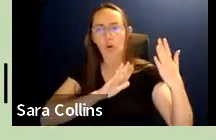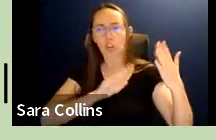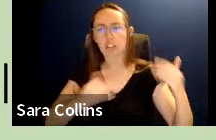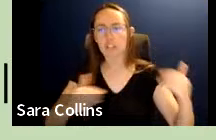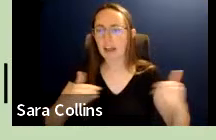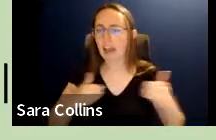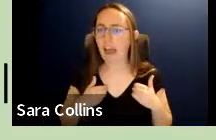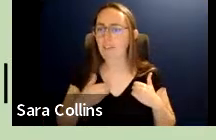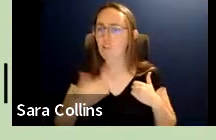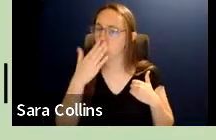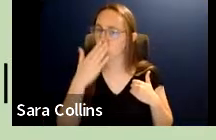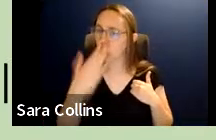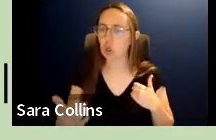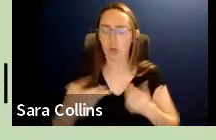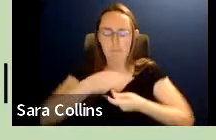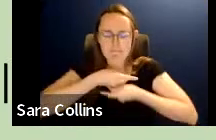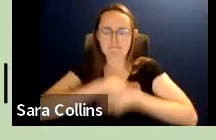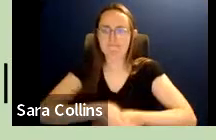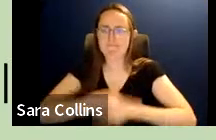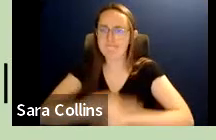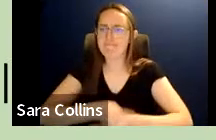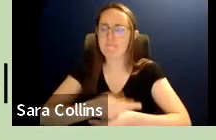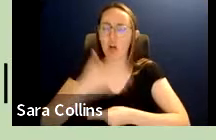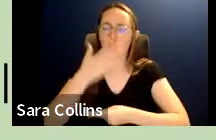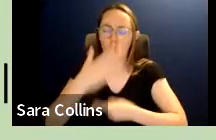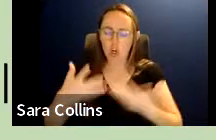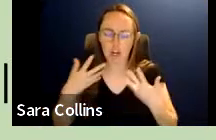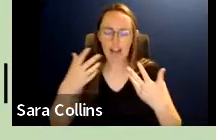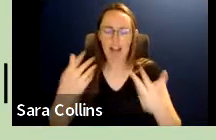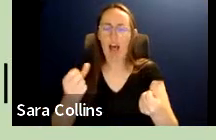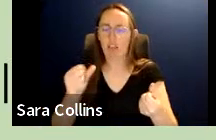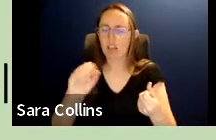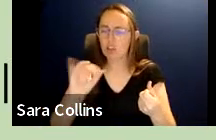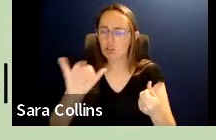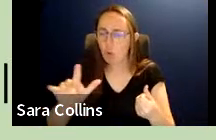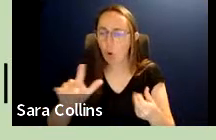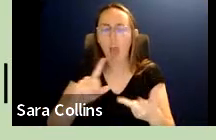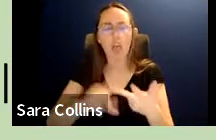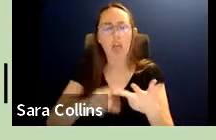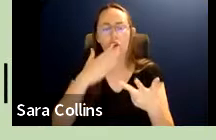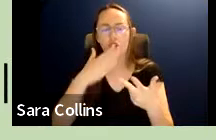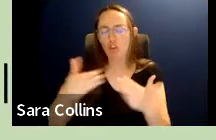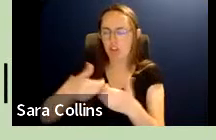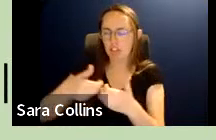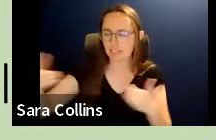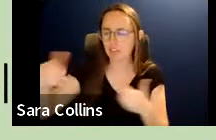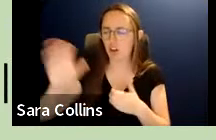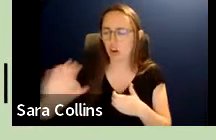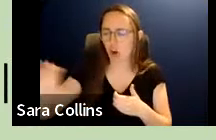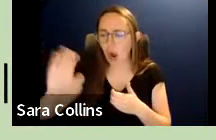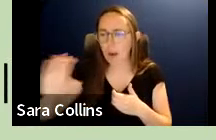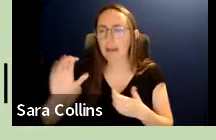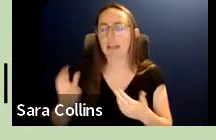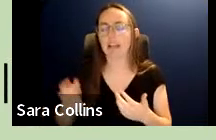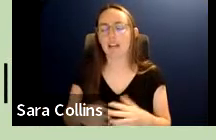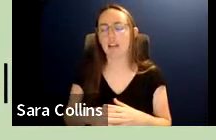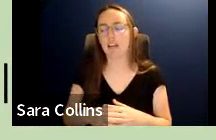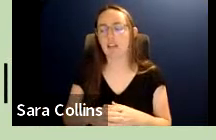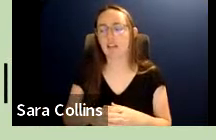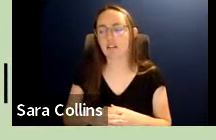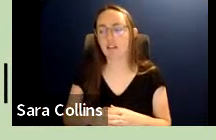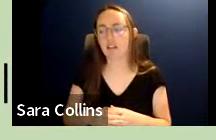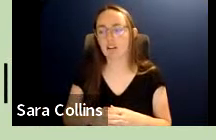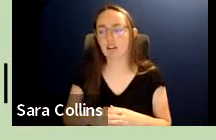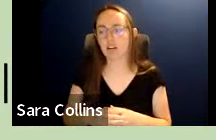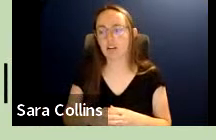having good production and healthy soil and carbon sequestration and all those things that allow us to